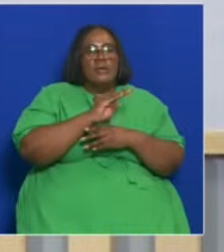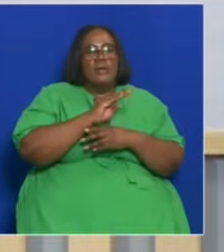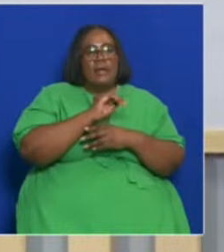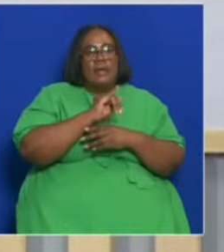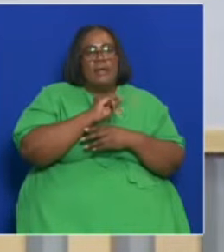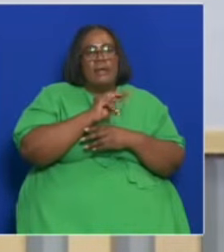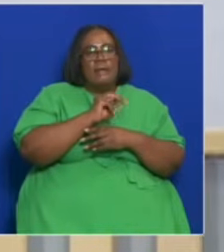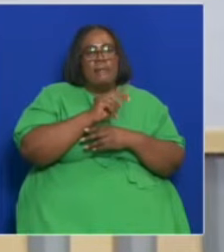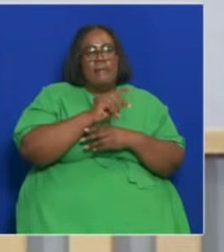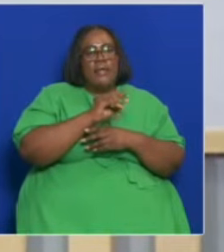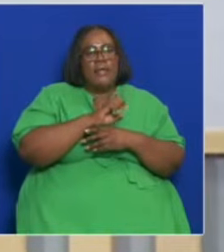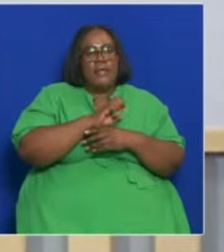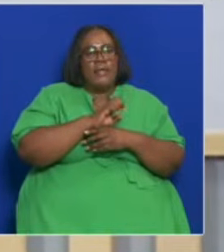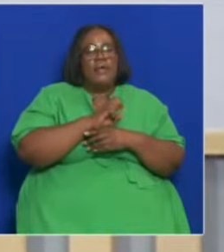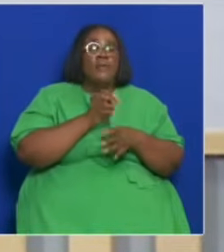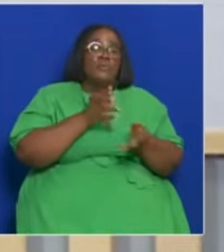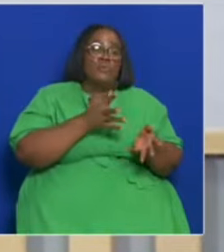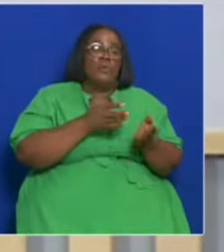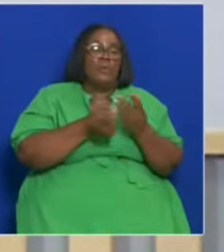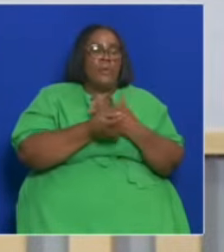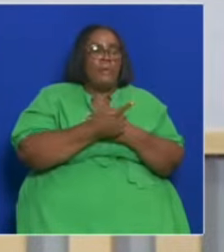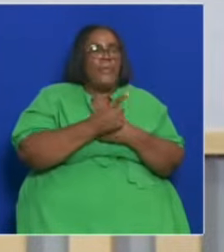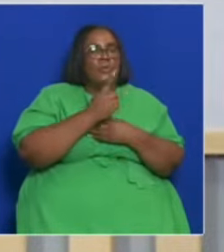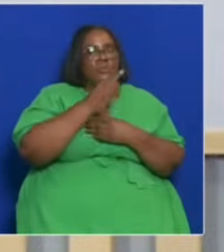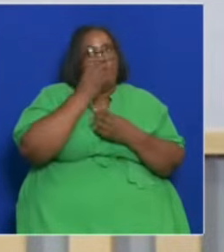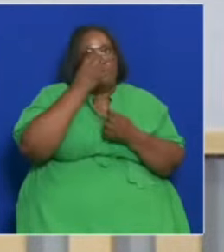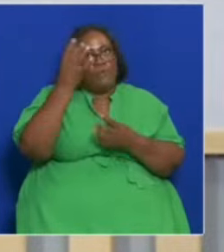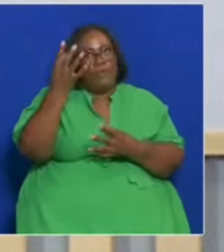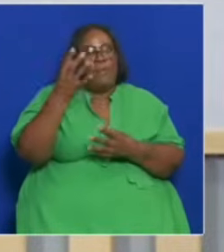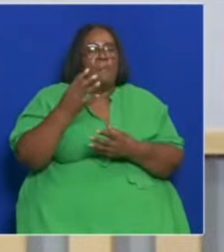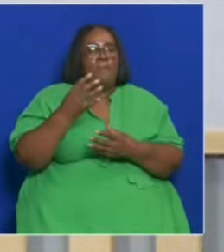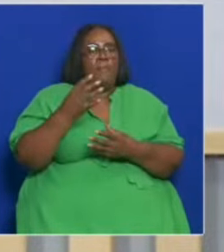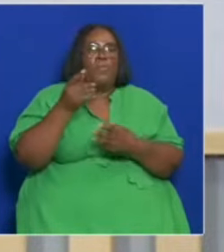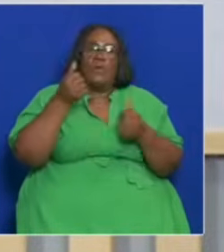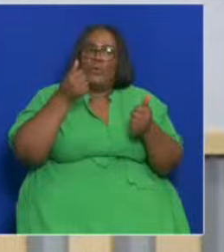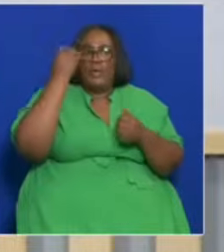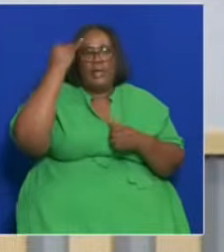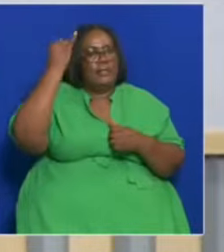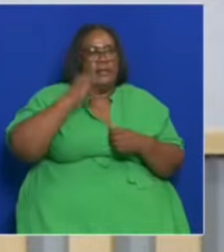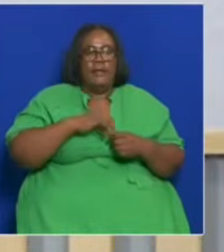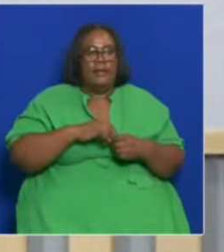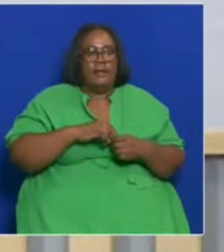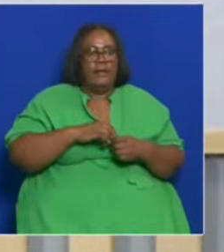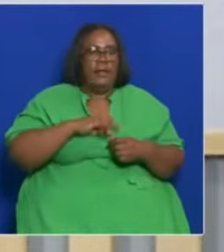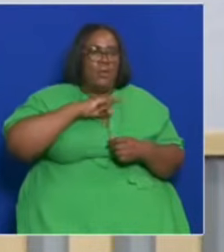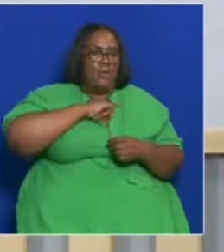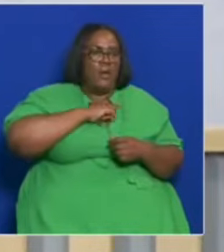you then indicate to her that it's not a good idea because Mr. Ngabinde is